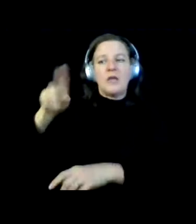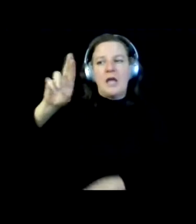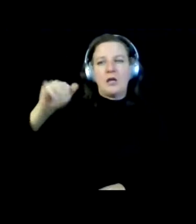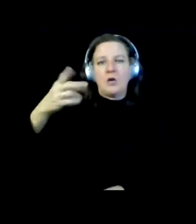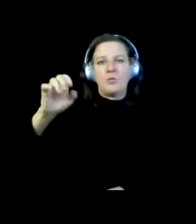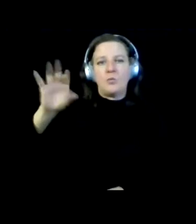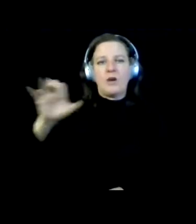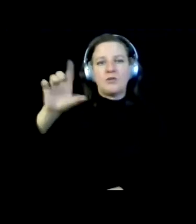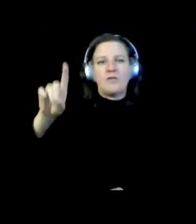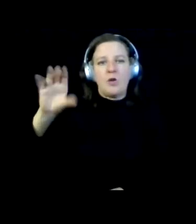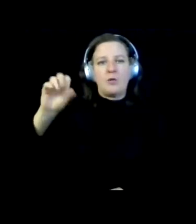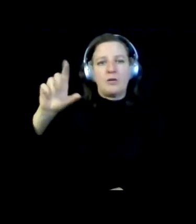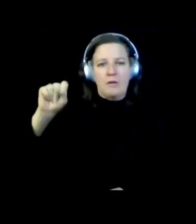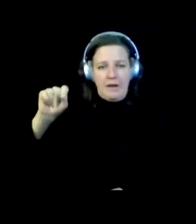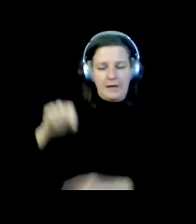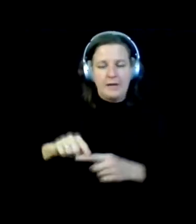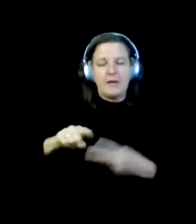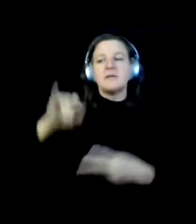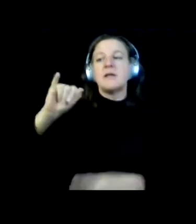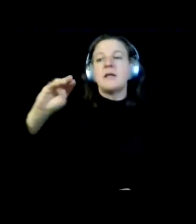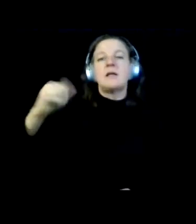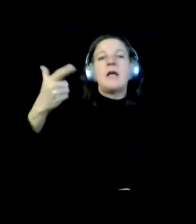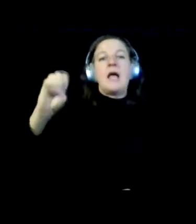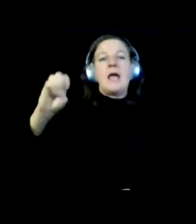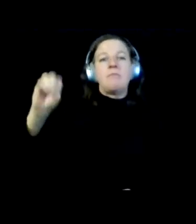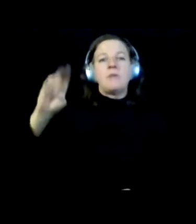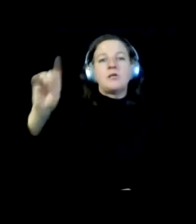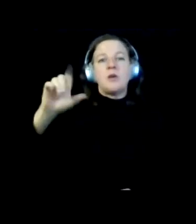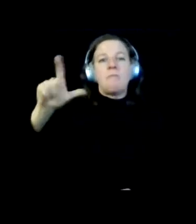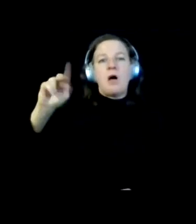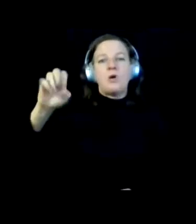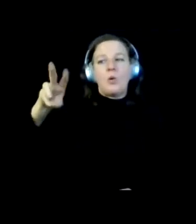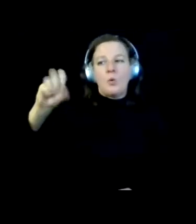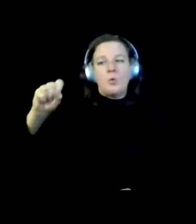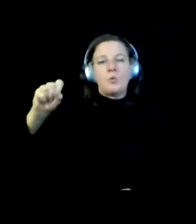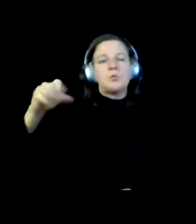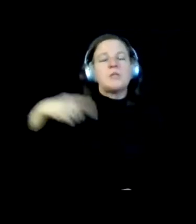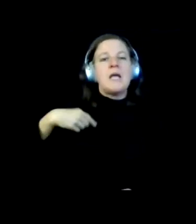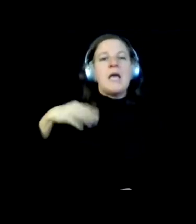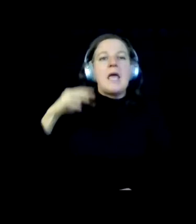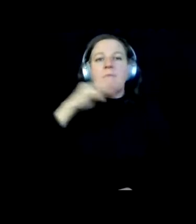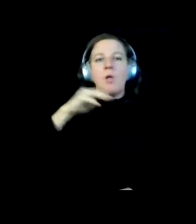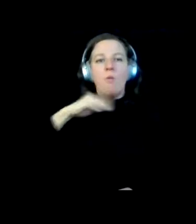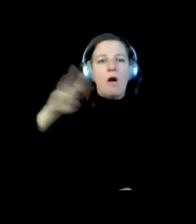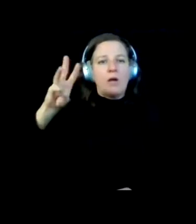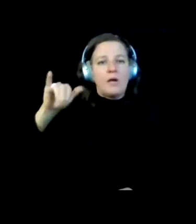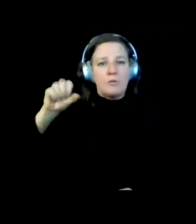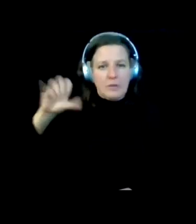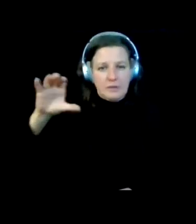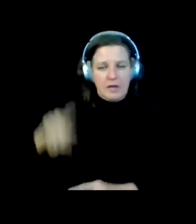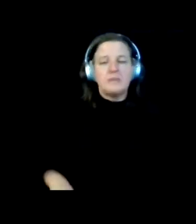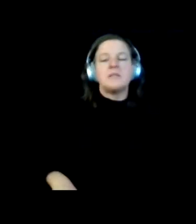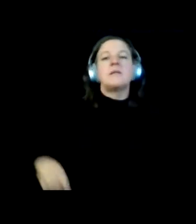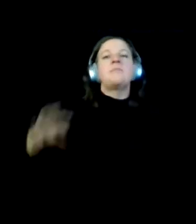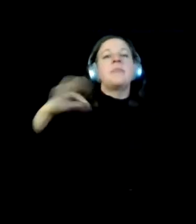Image Model Muse, the Milwaukee Museum of Art in Wisconsin, the Minneapolis Institute of Art in Minneapolis,